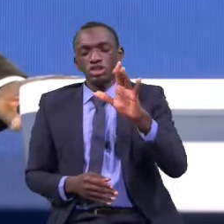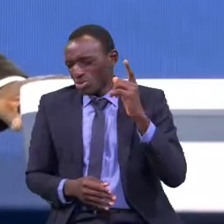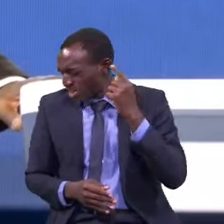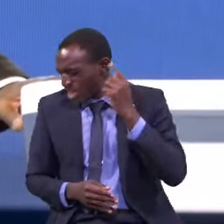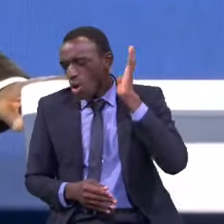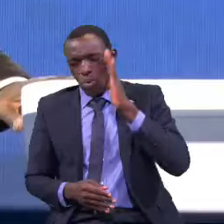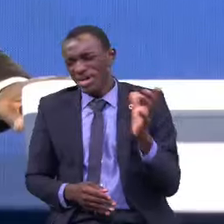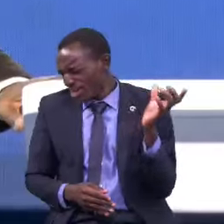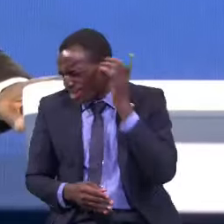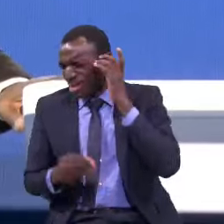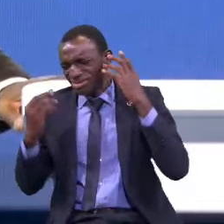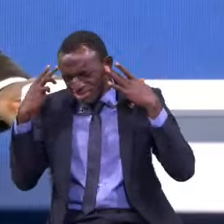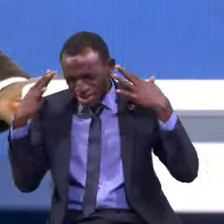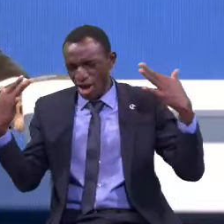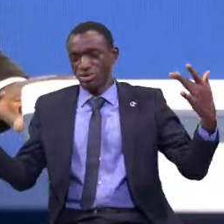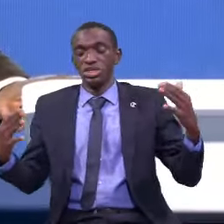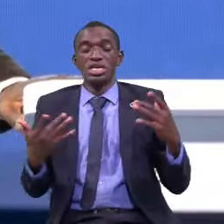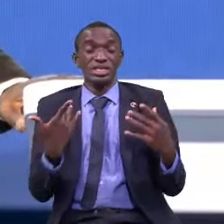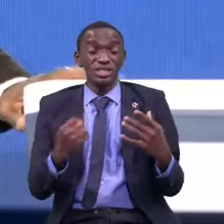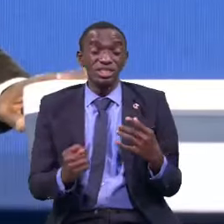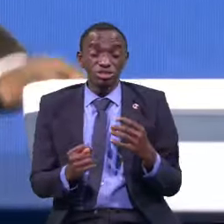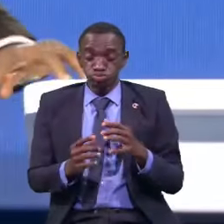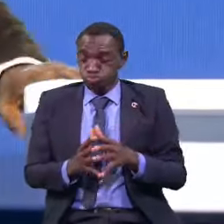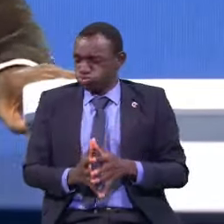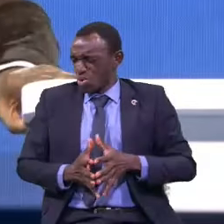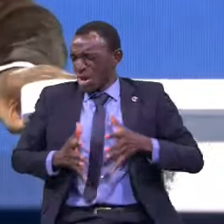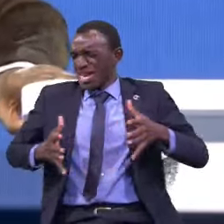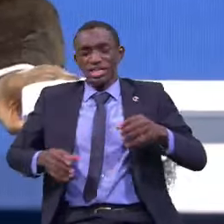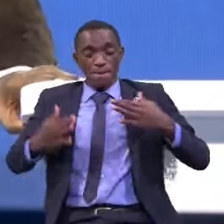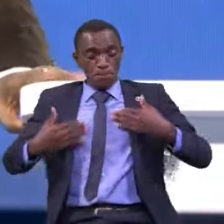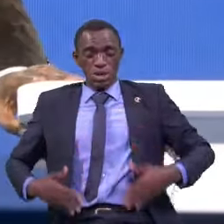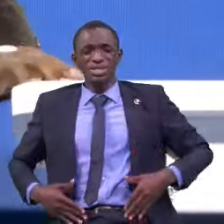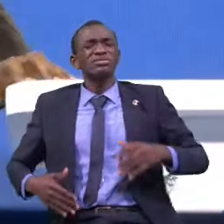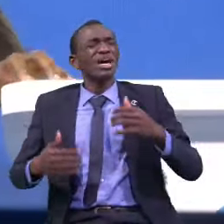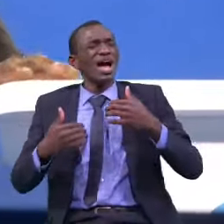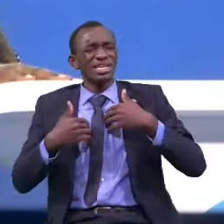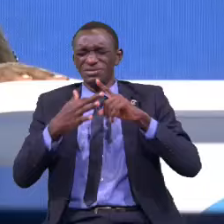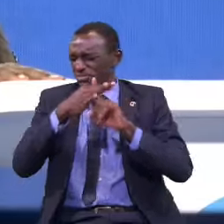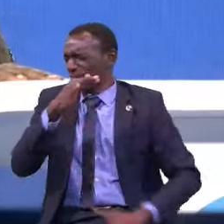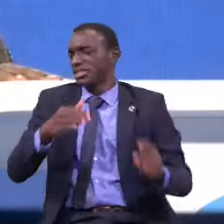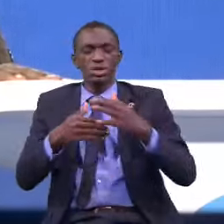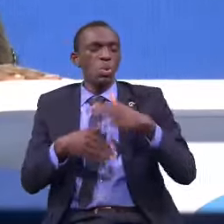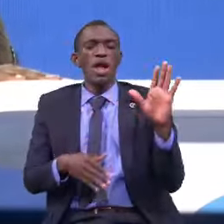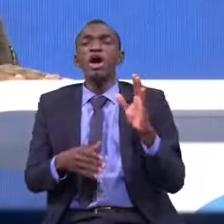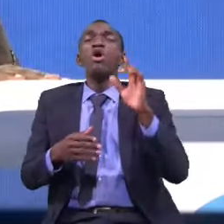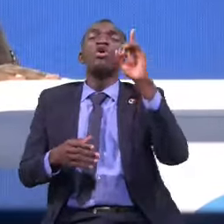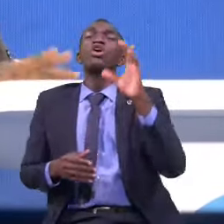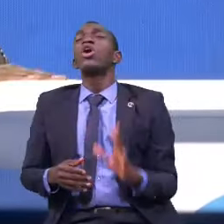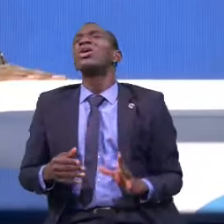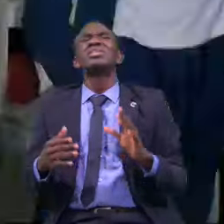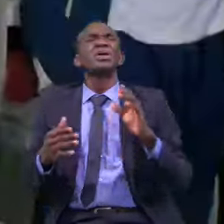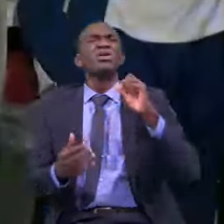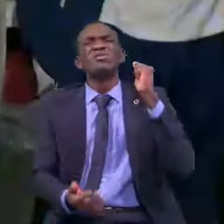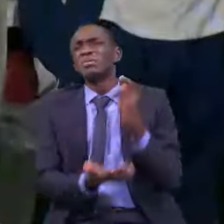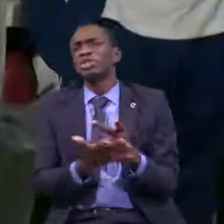sound. The swelling has vanished away. Lord, confirmation of miracle healing in